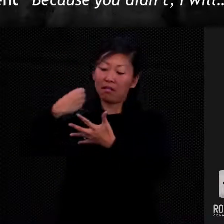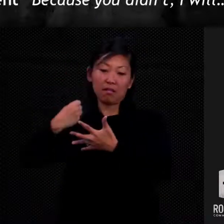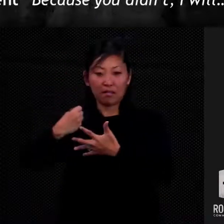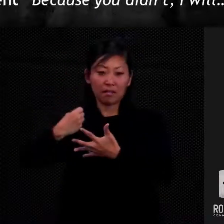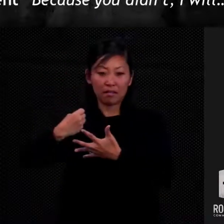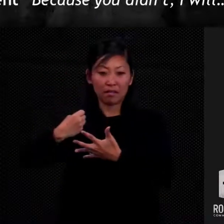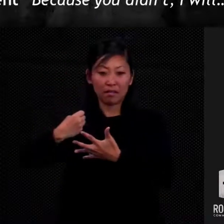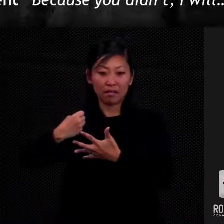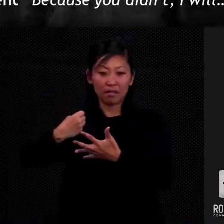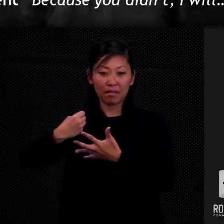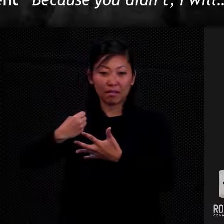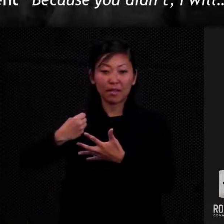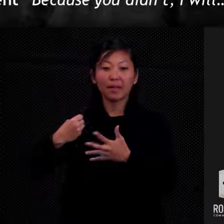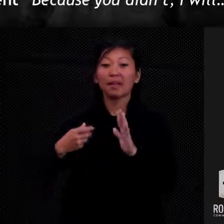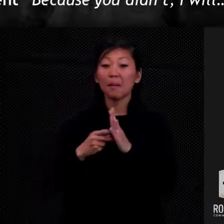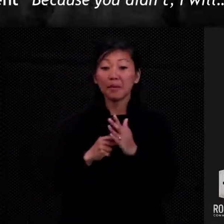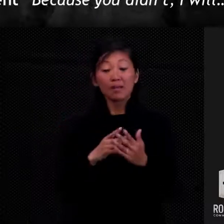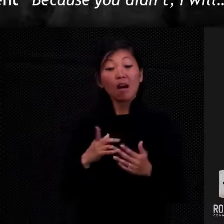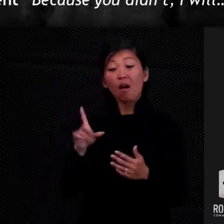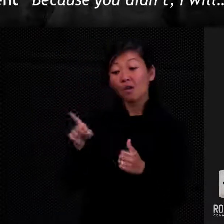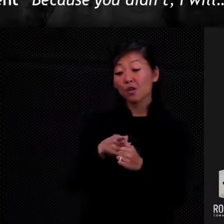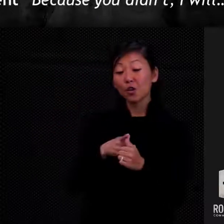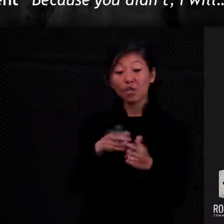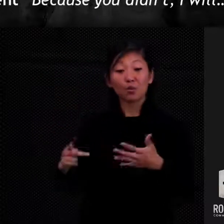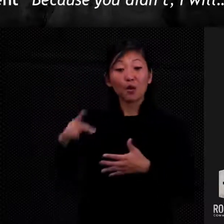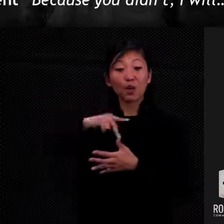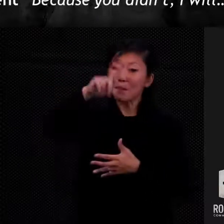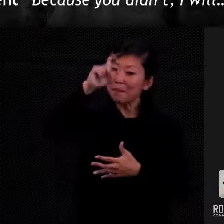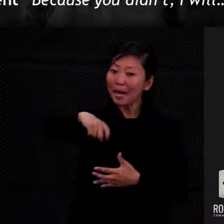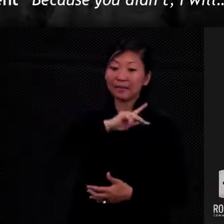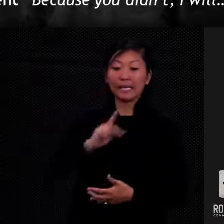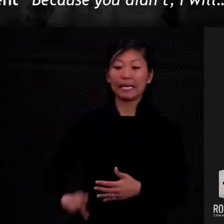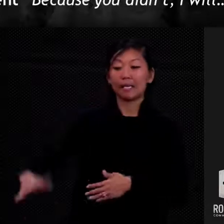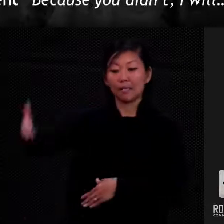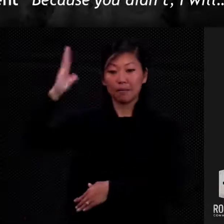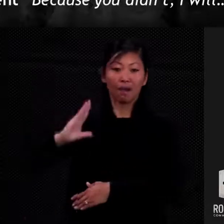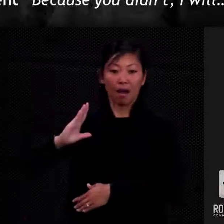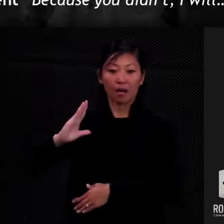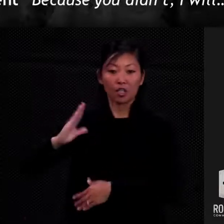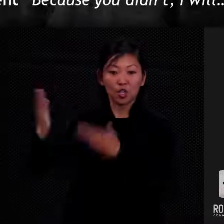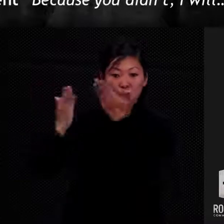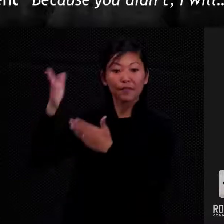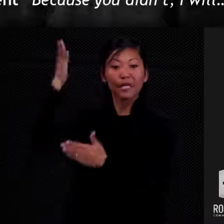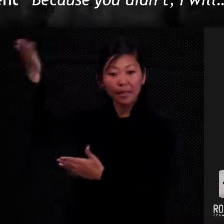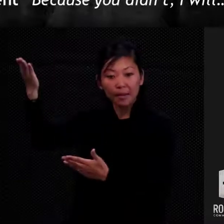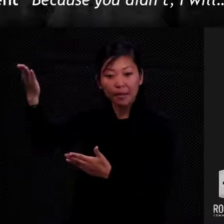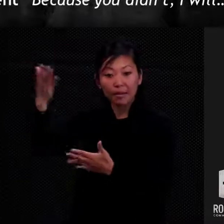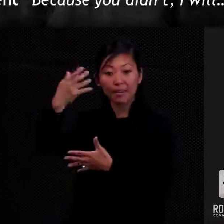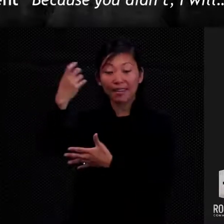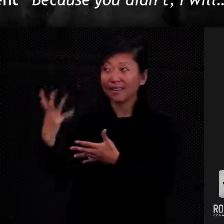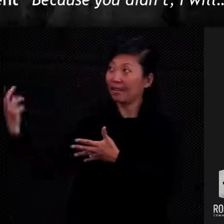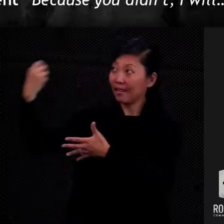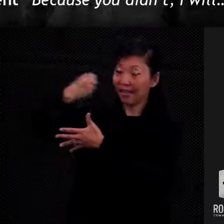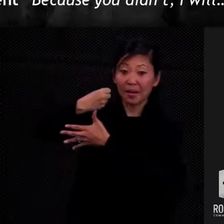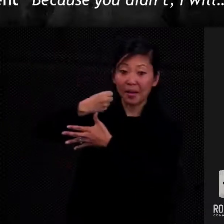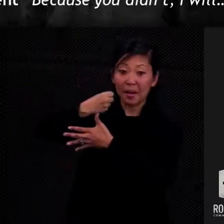God, but rather our own. We've taken a good desire and turned it into a demand, a